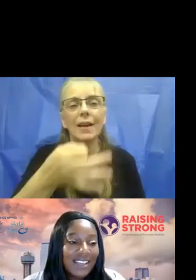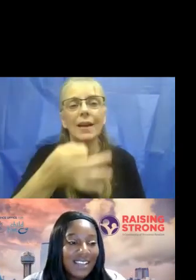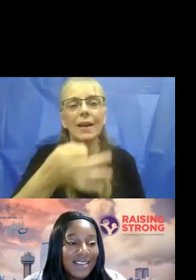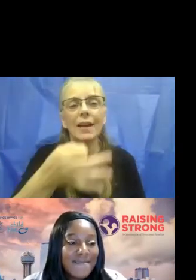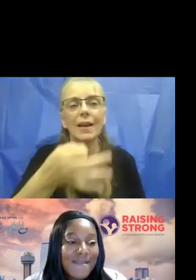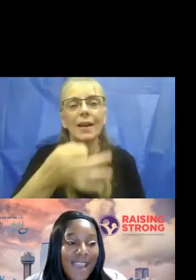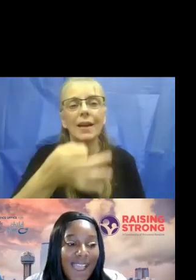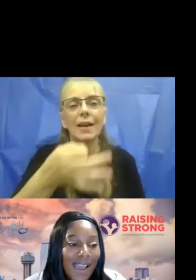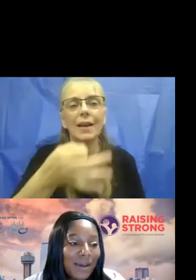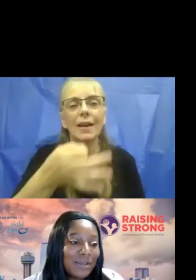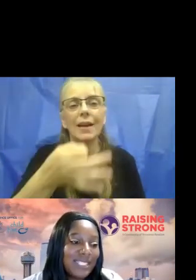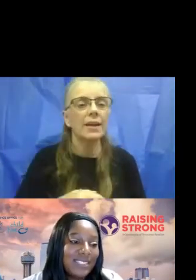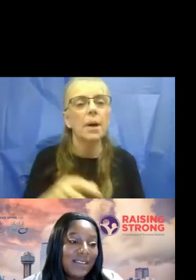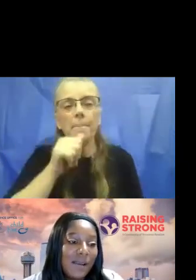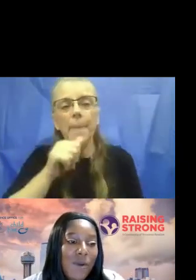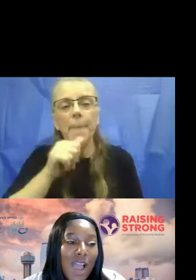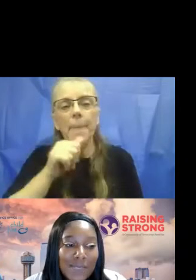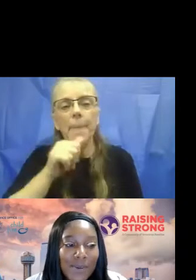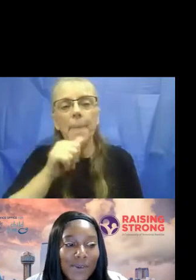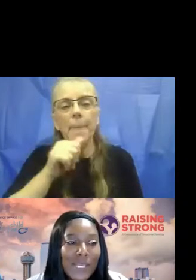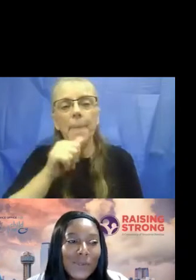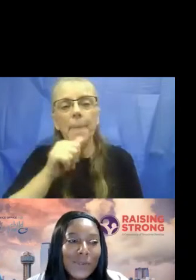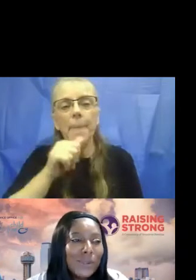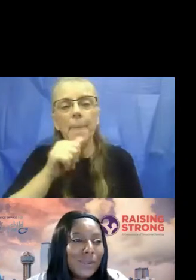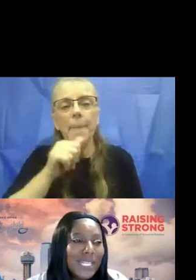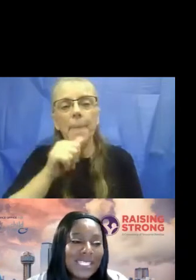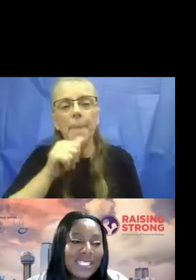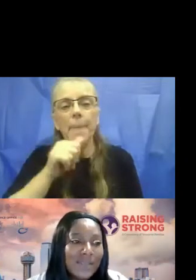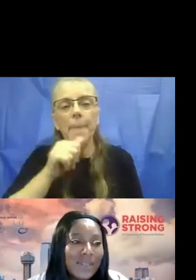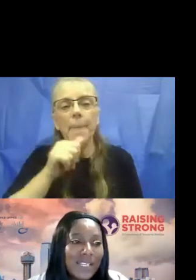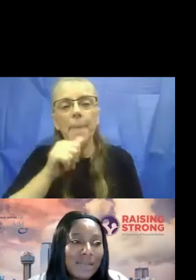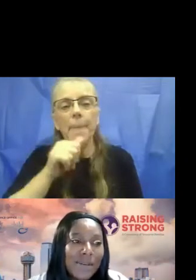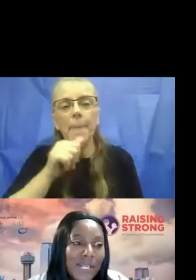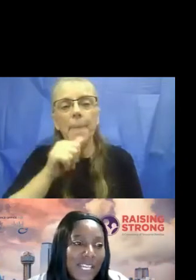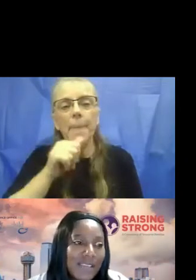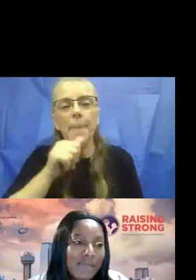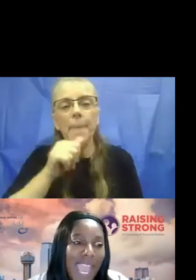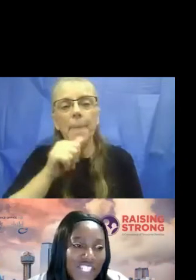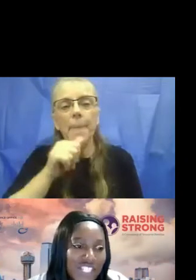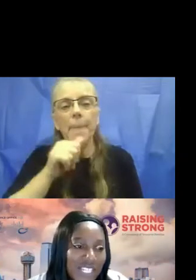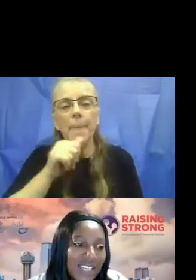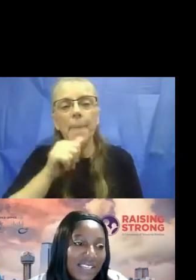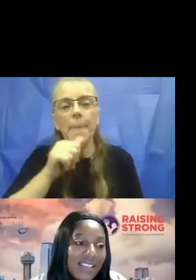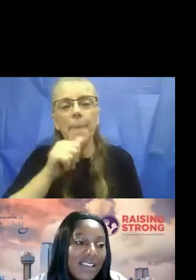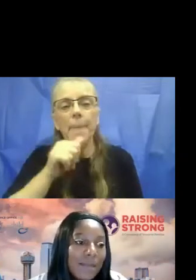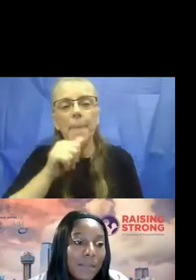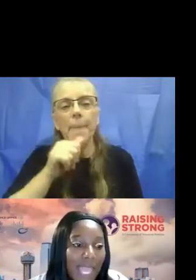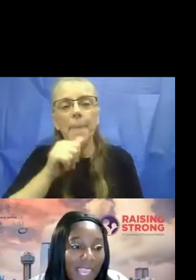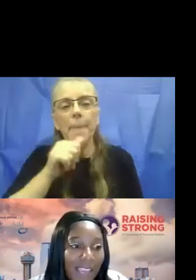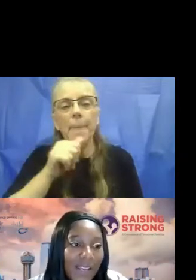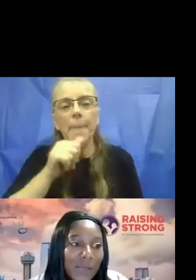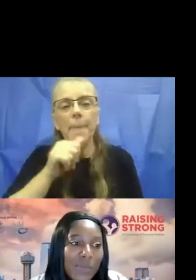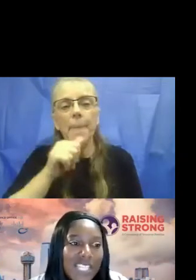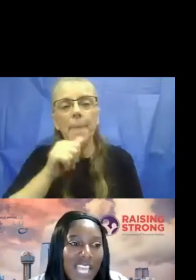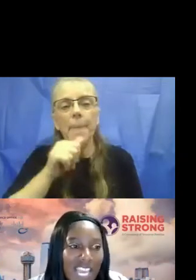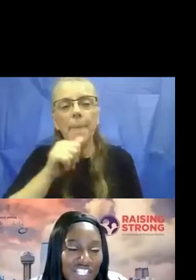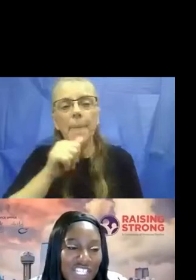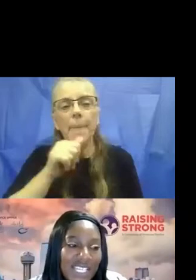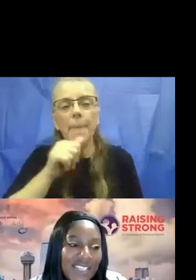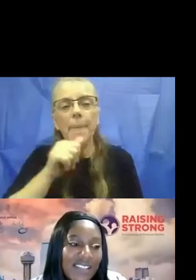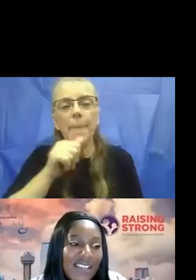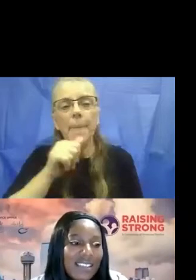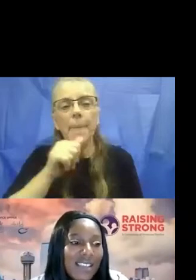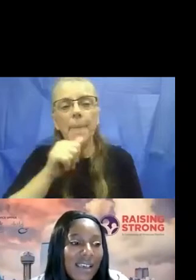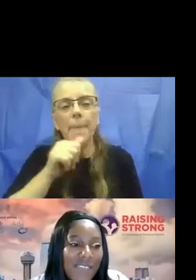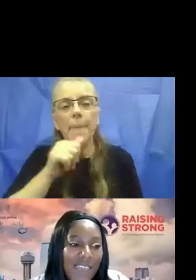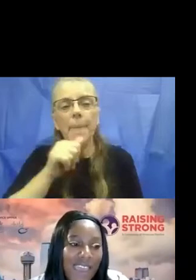passionate, proud, prospering. Ooh, that's a good one. Pretty, passionate, prepared,